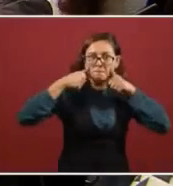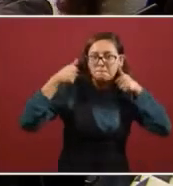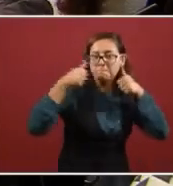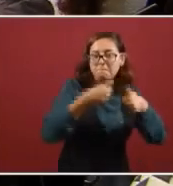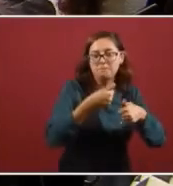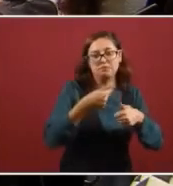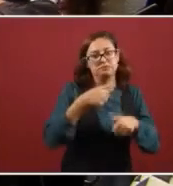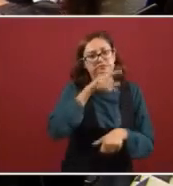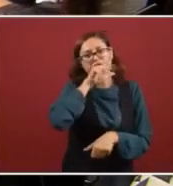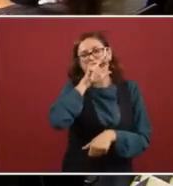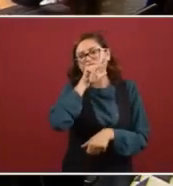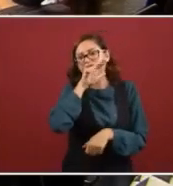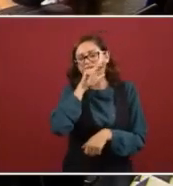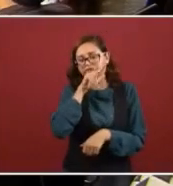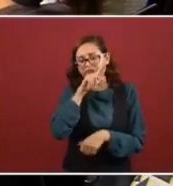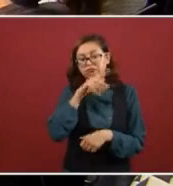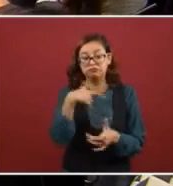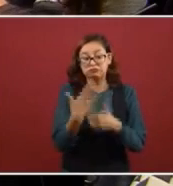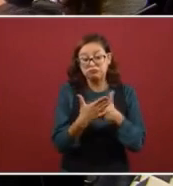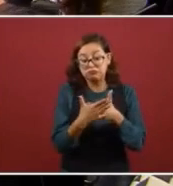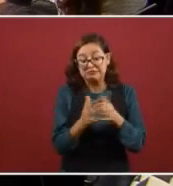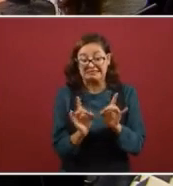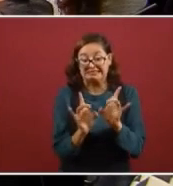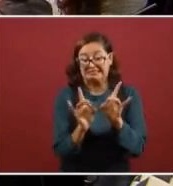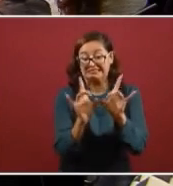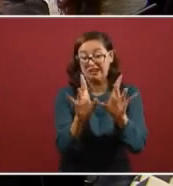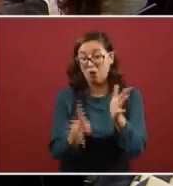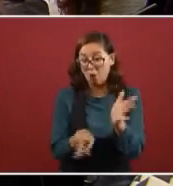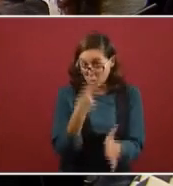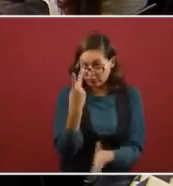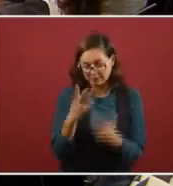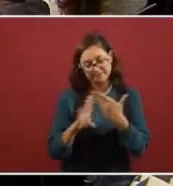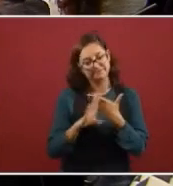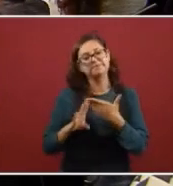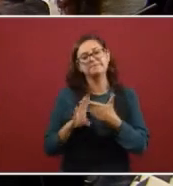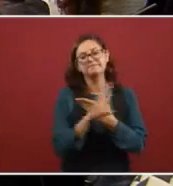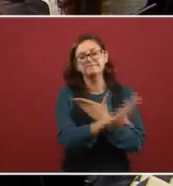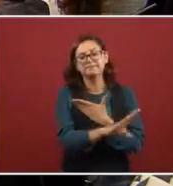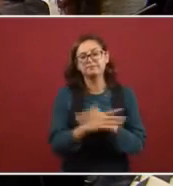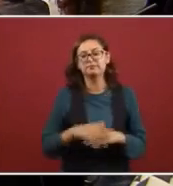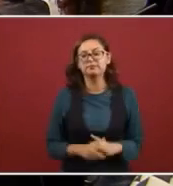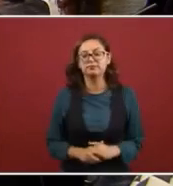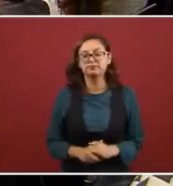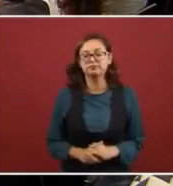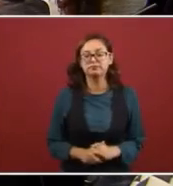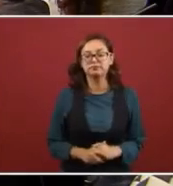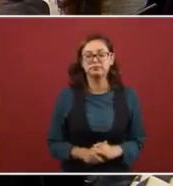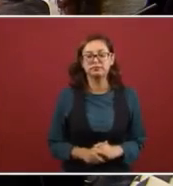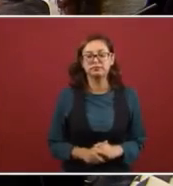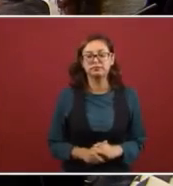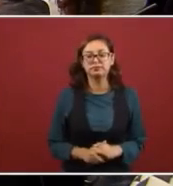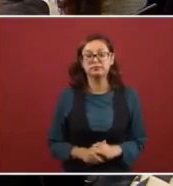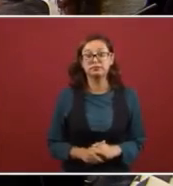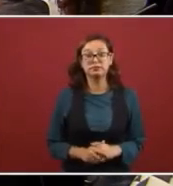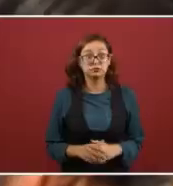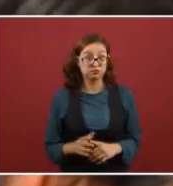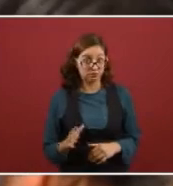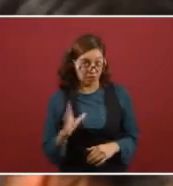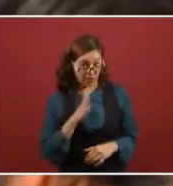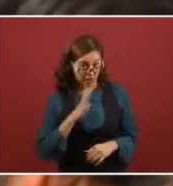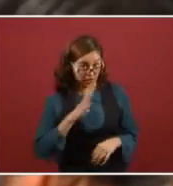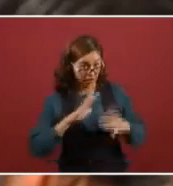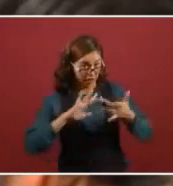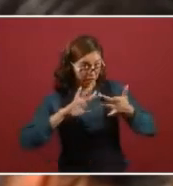the principal to try to stop events like this happening again of